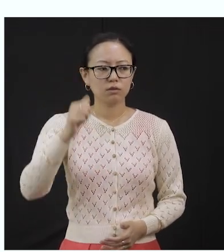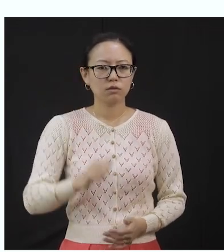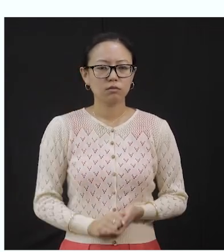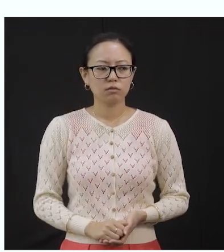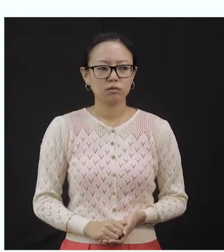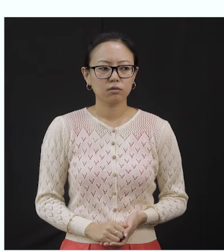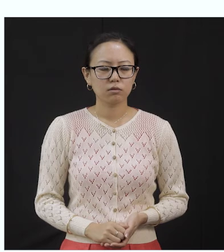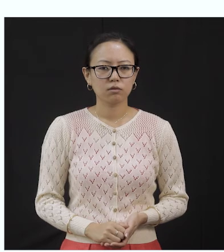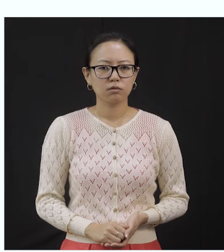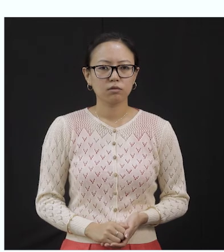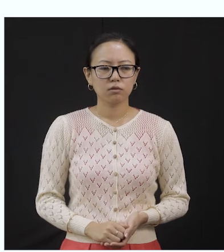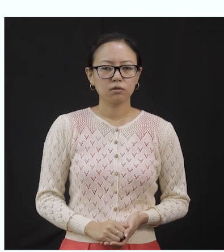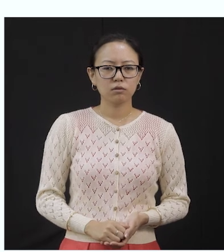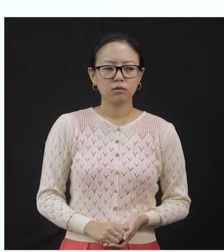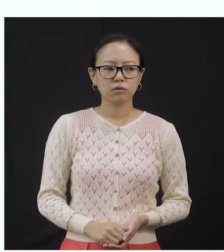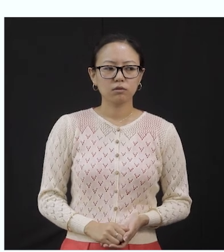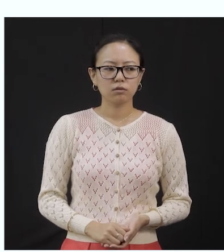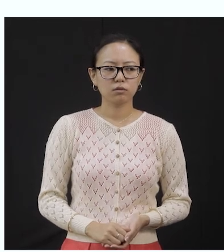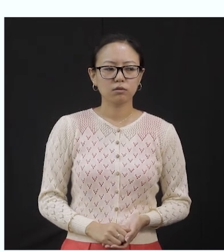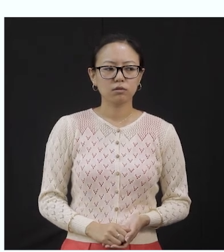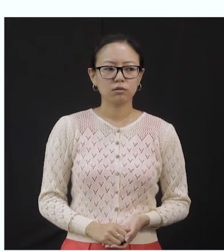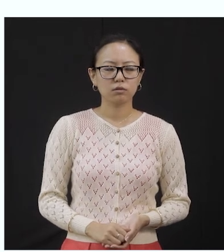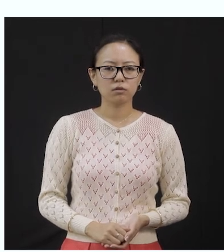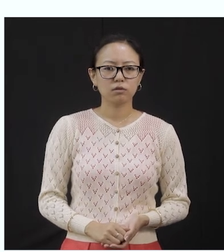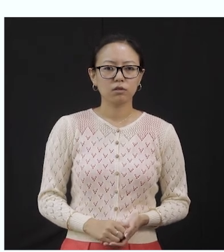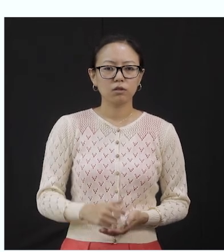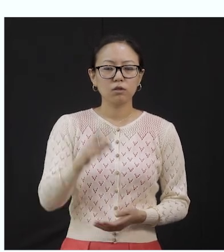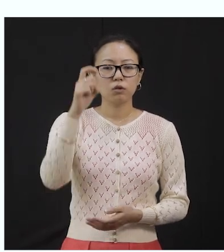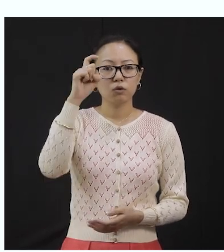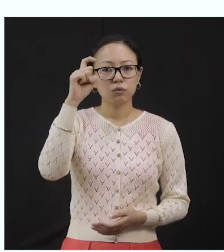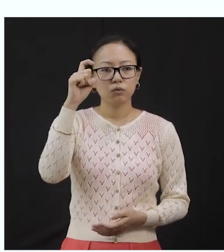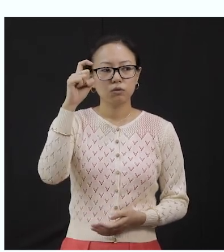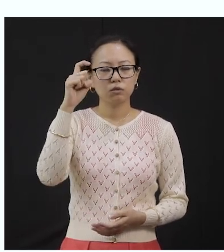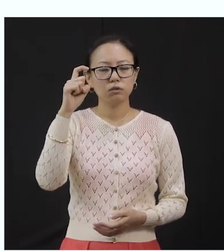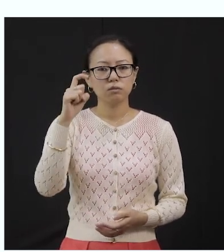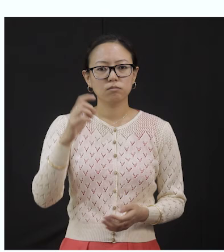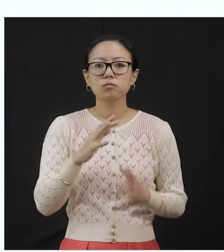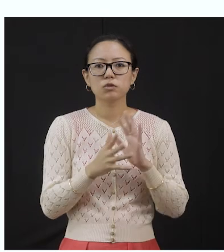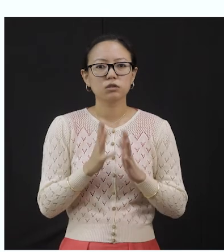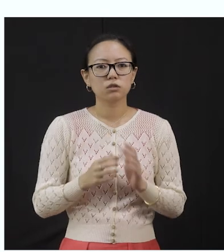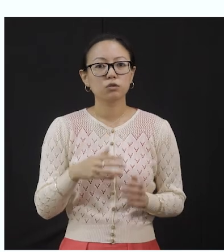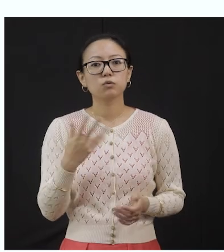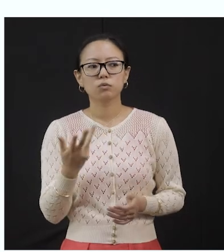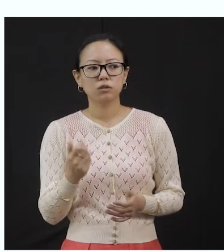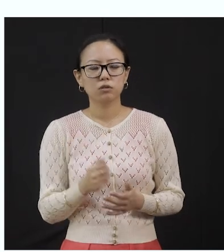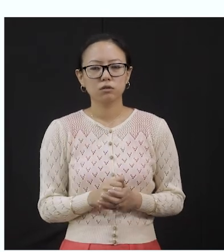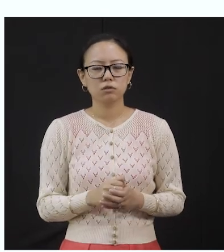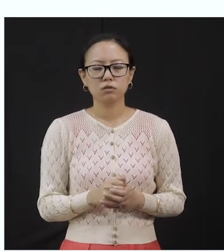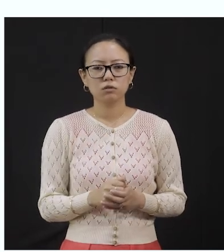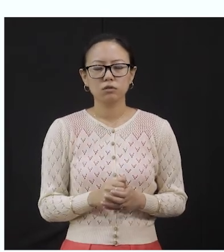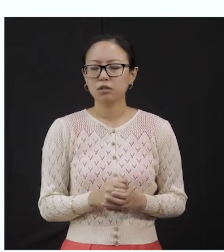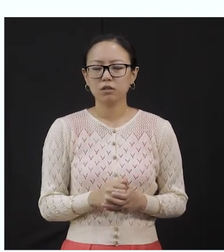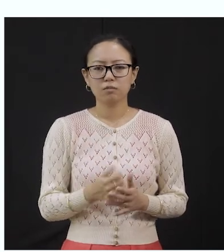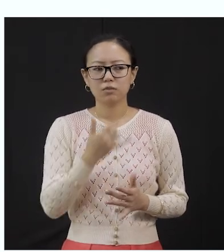is the sign for subtraction. And which sign is this? Yes, this is equal to